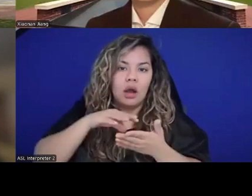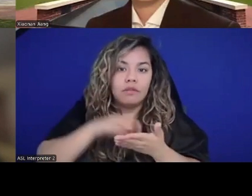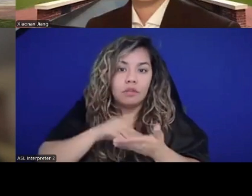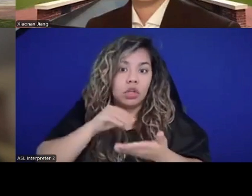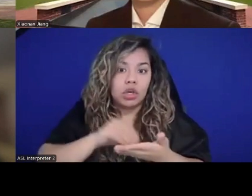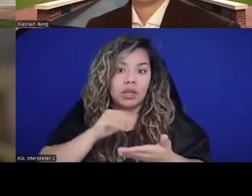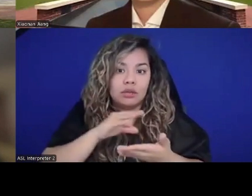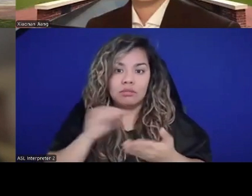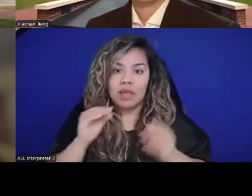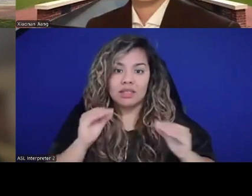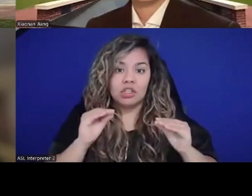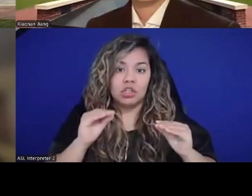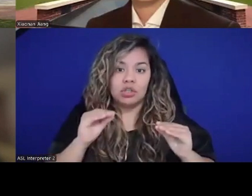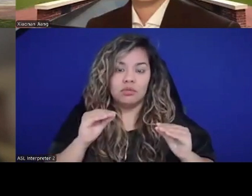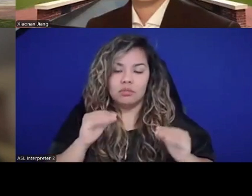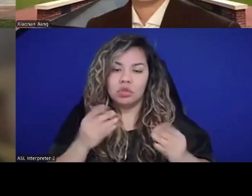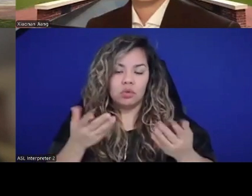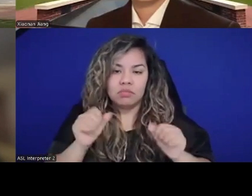teaching.